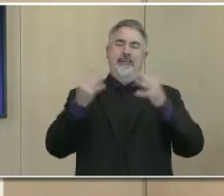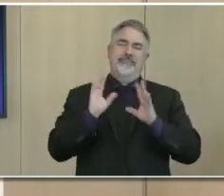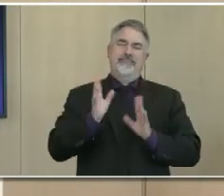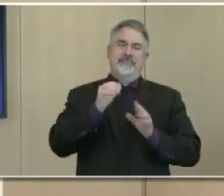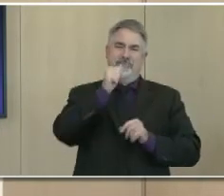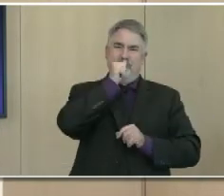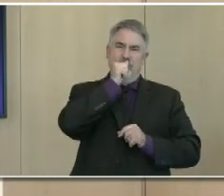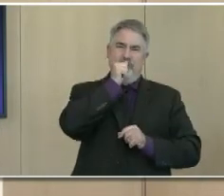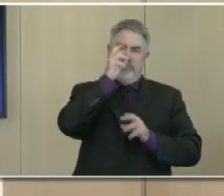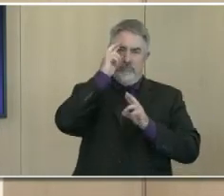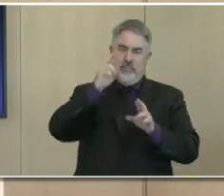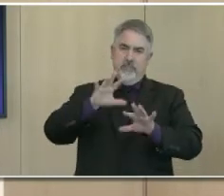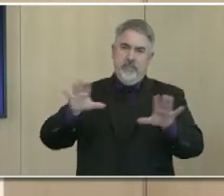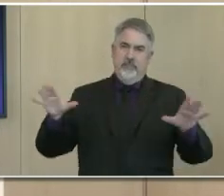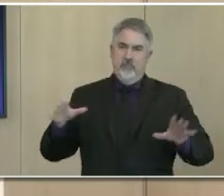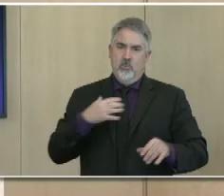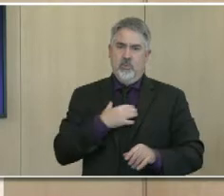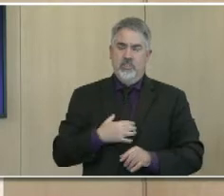do